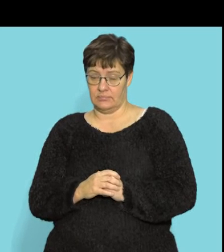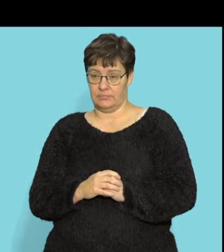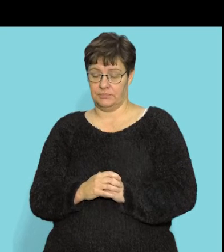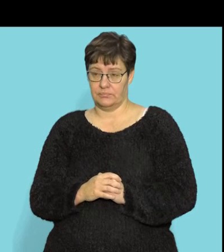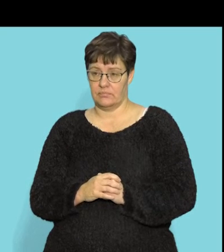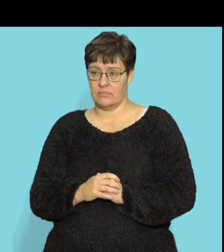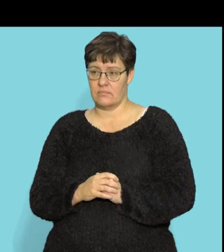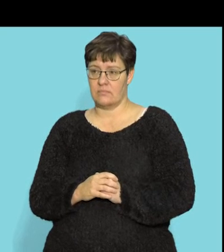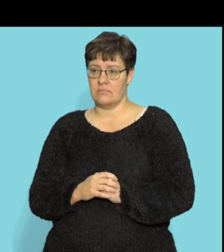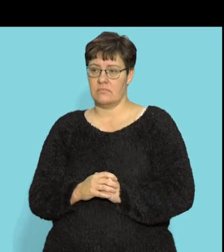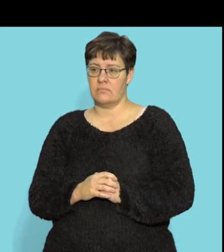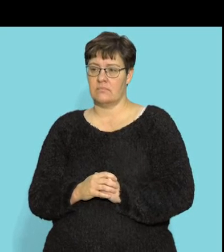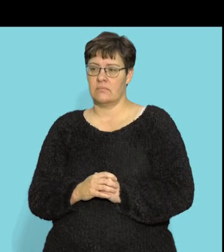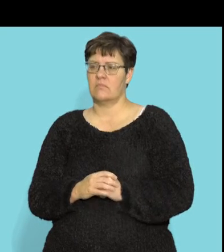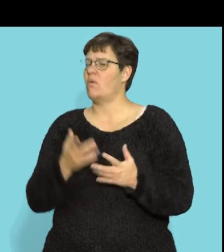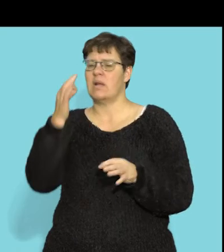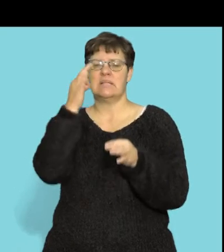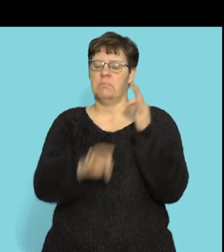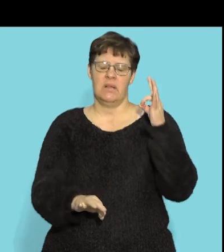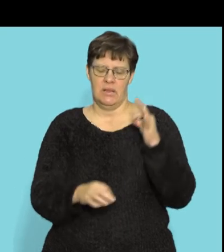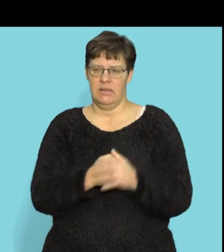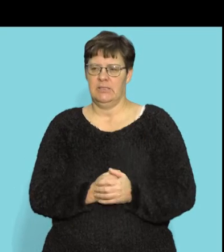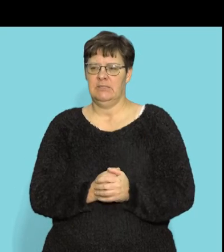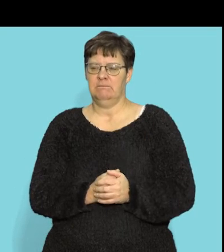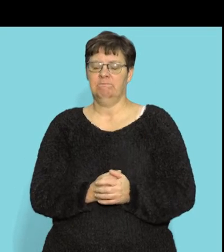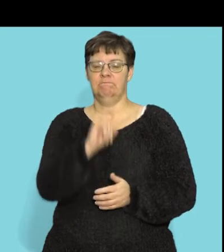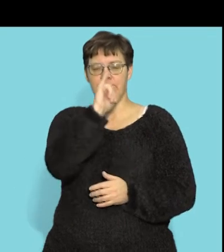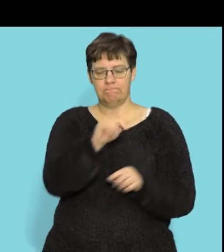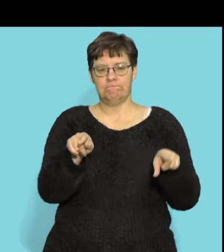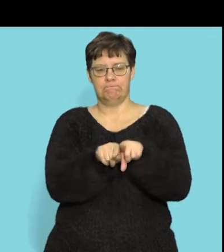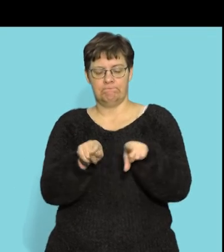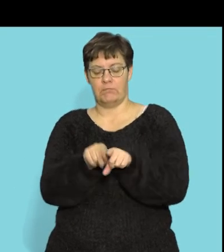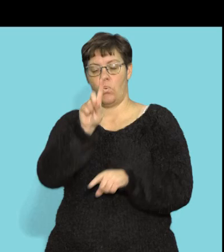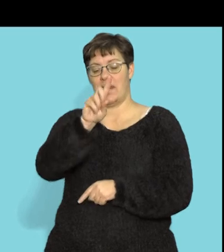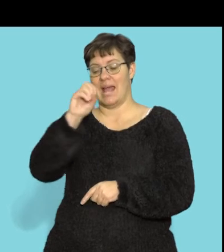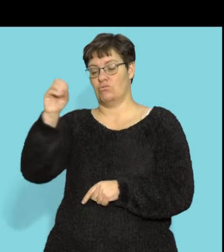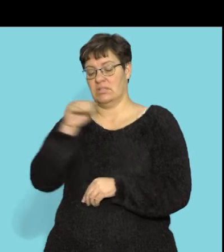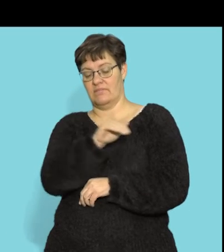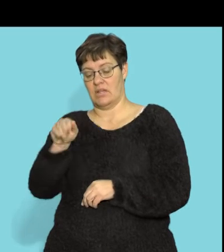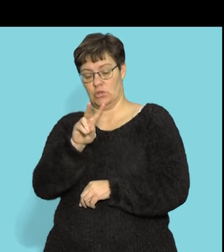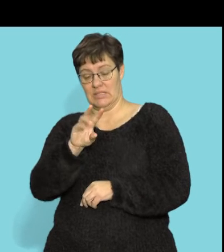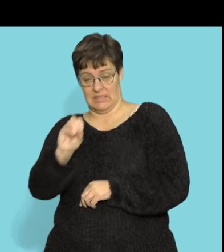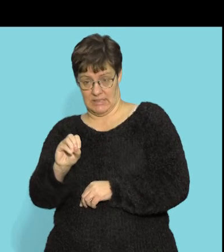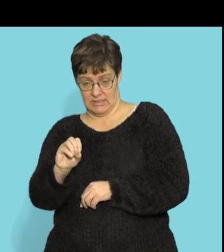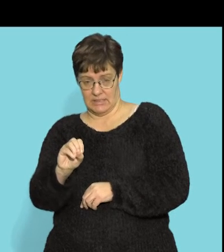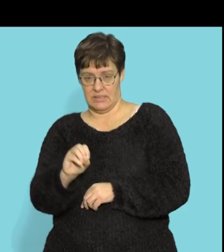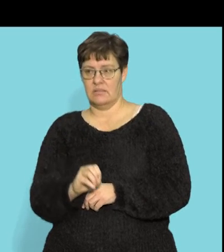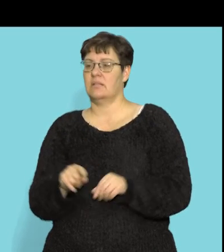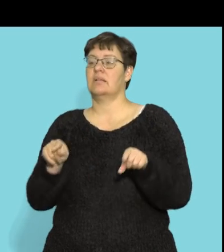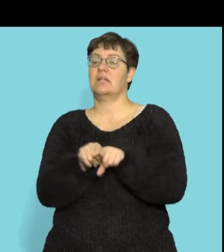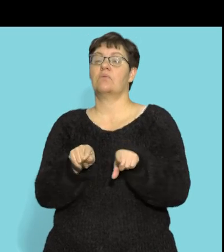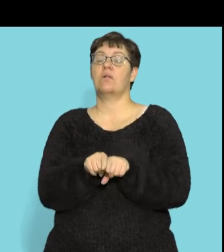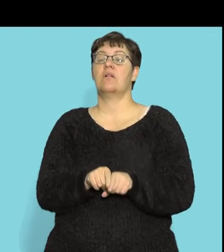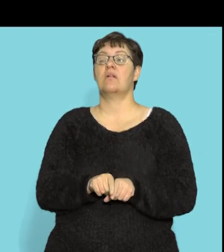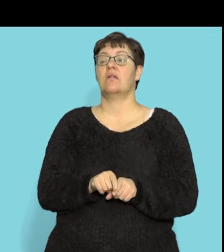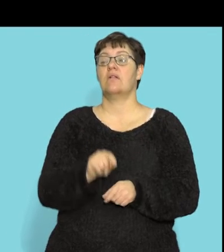looking for I. So I think it's a simple return calculation. This is 20 divided by 100 divided by